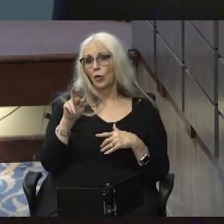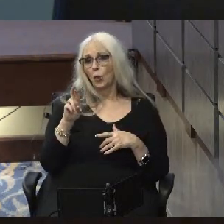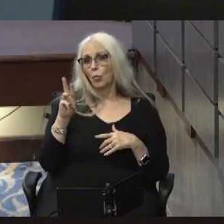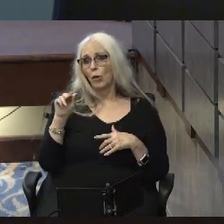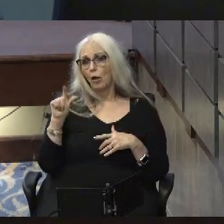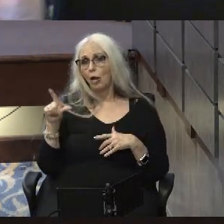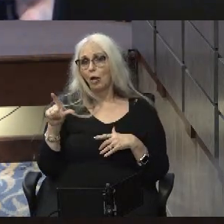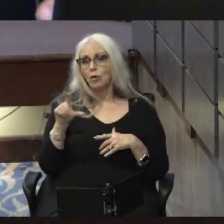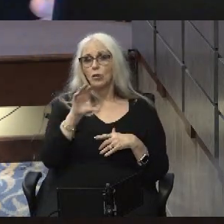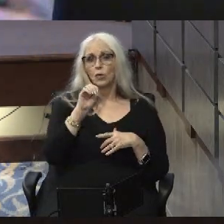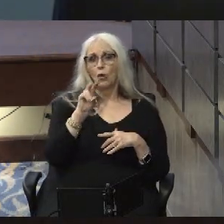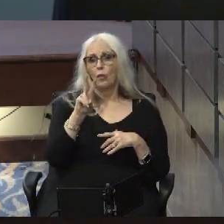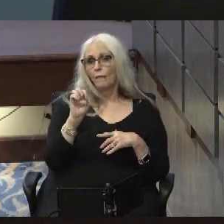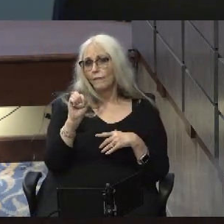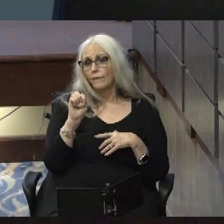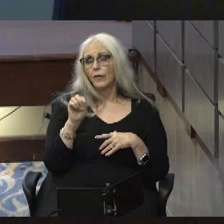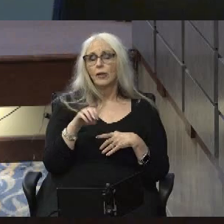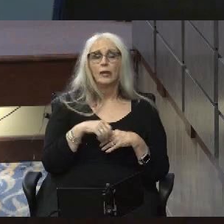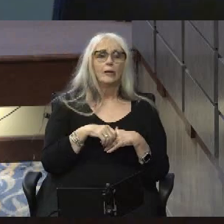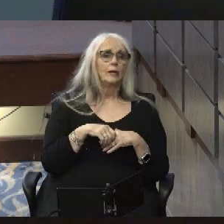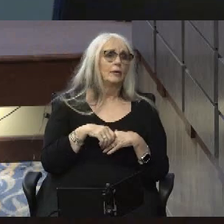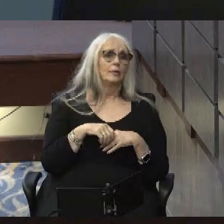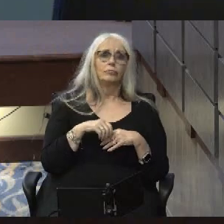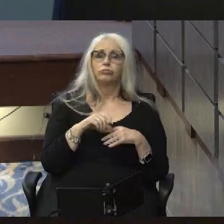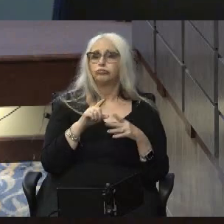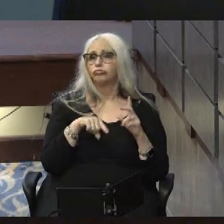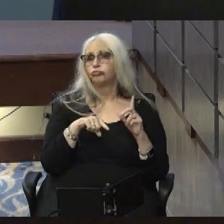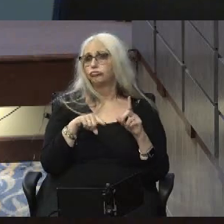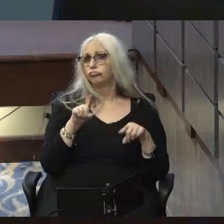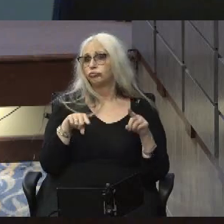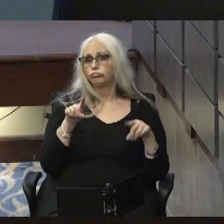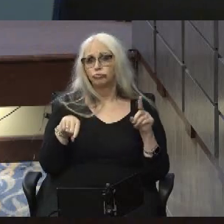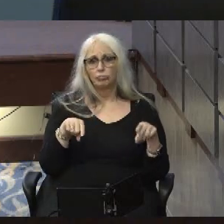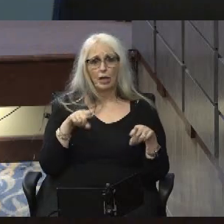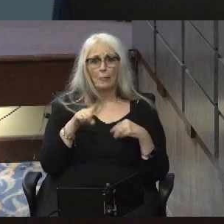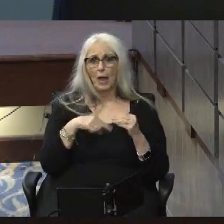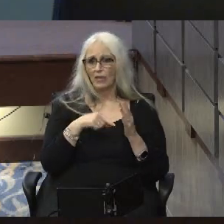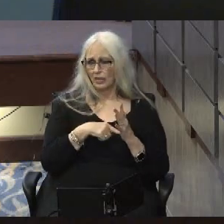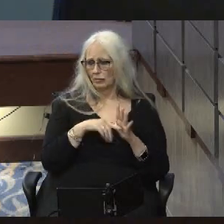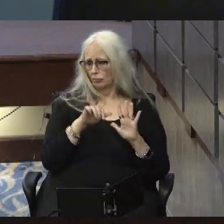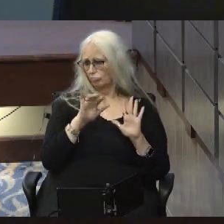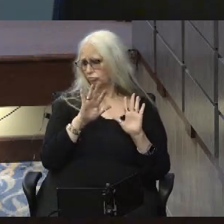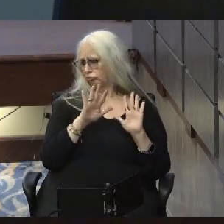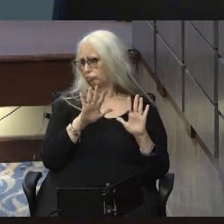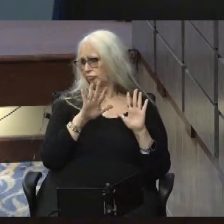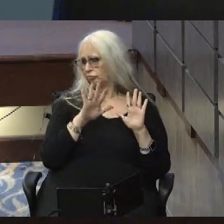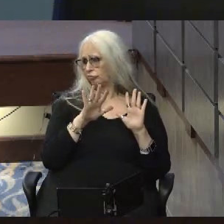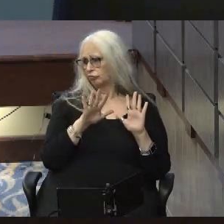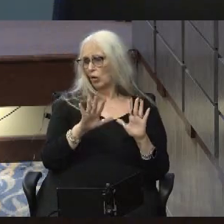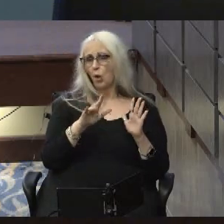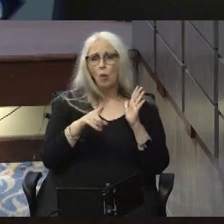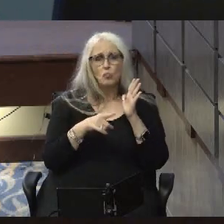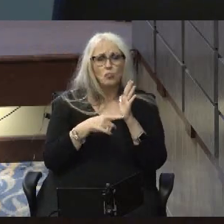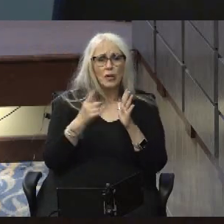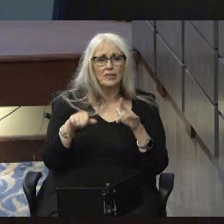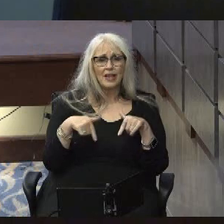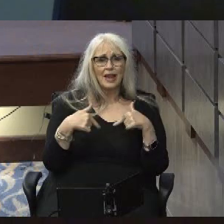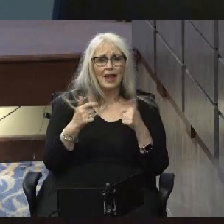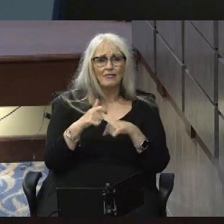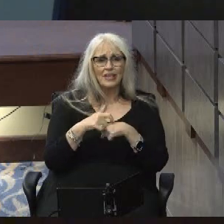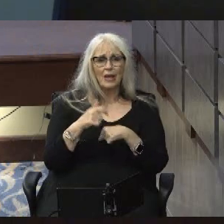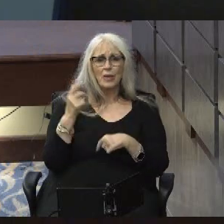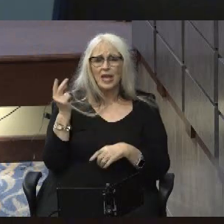the cove, the connectivity, just everything about this is fantastic and once in a lifetime and once in the history of